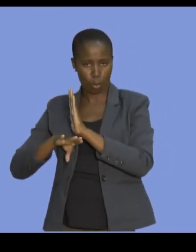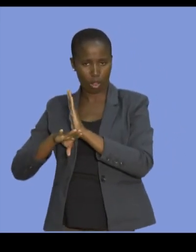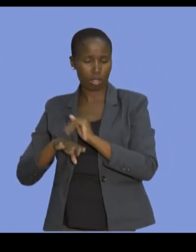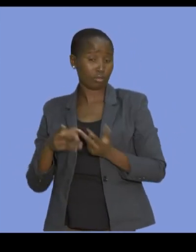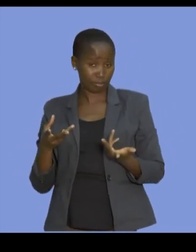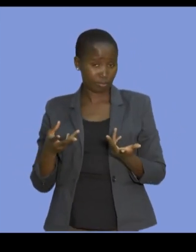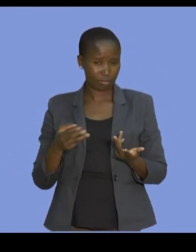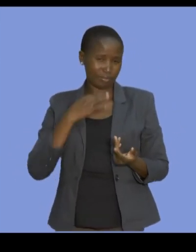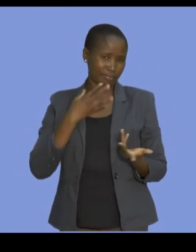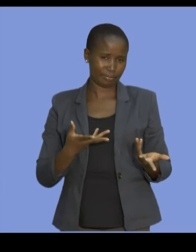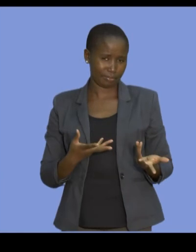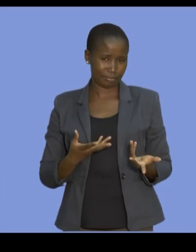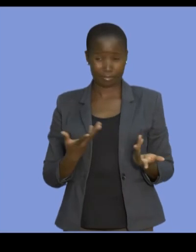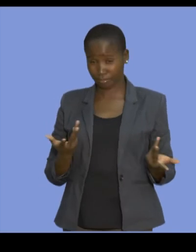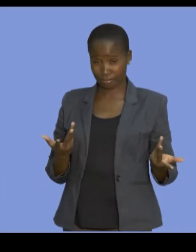Okay, does it mean anything?